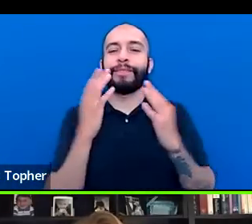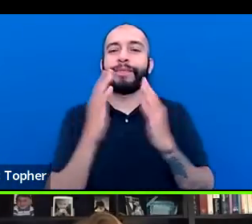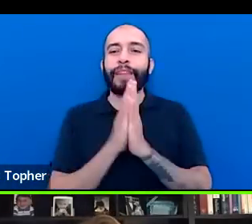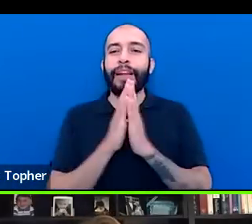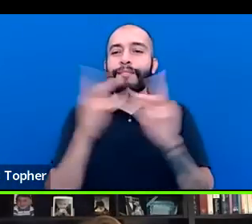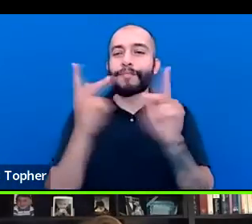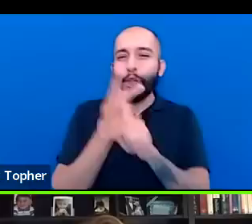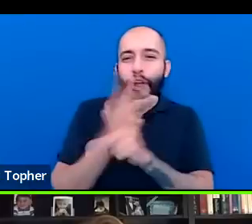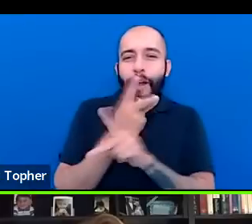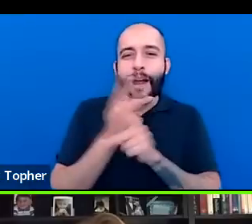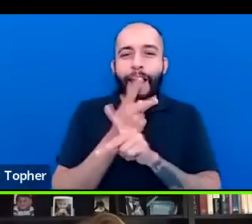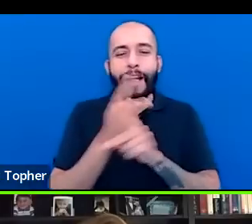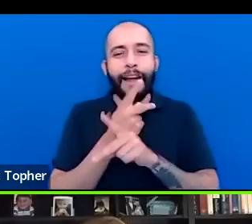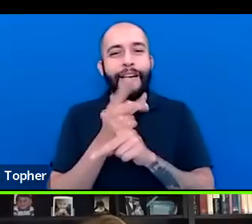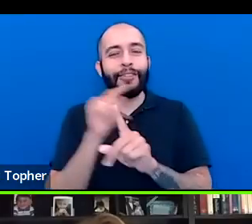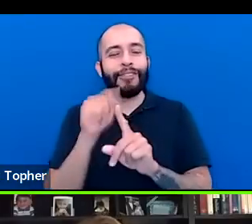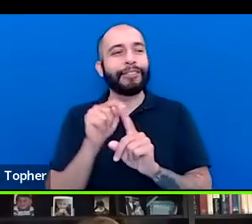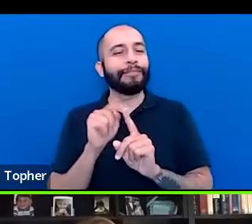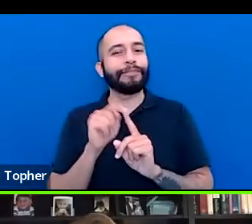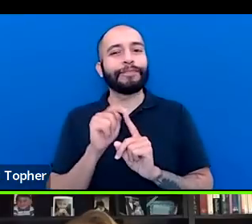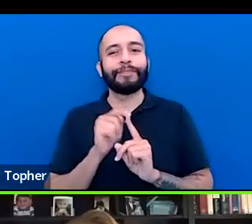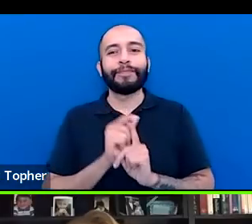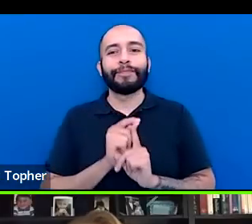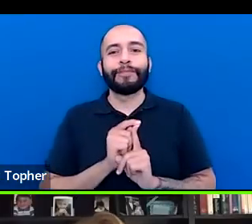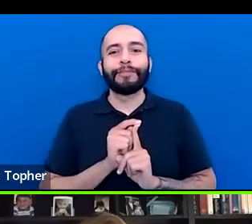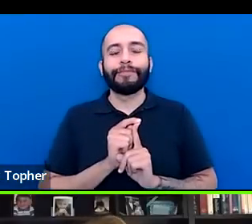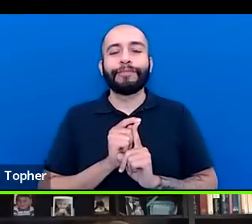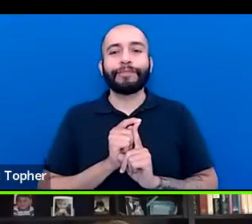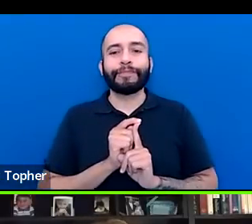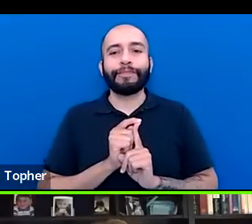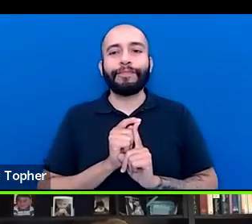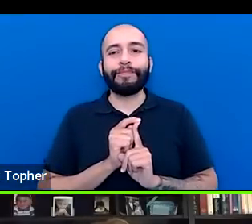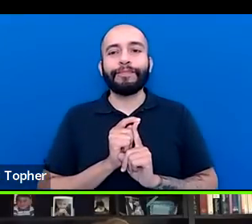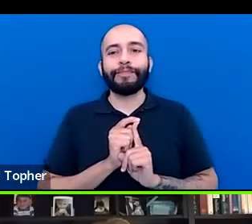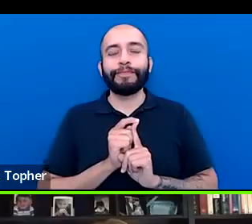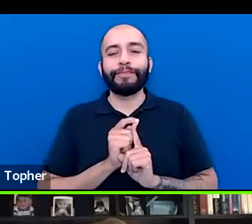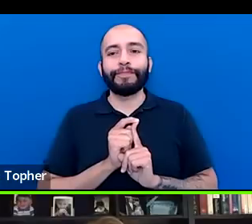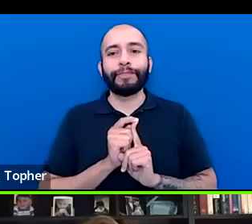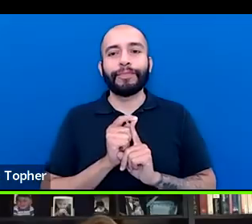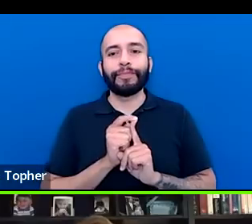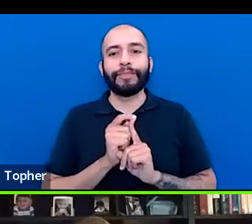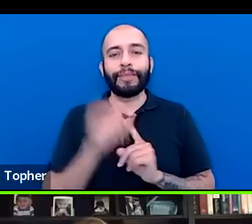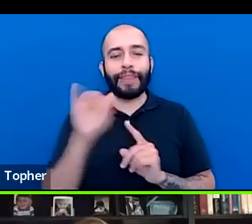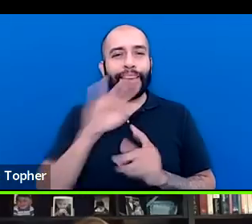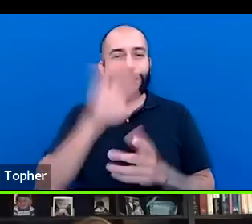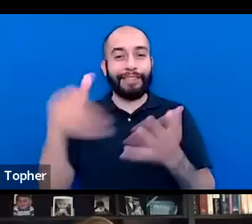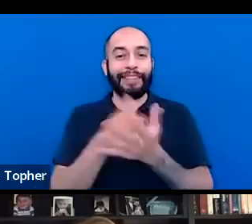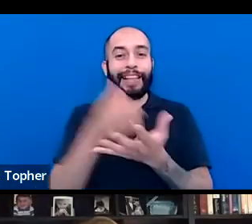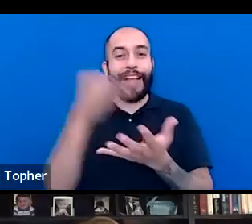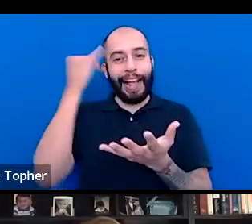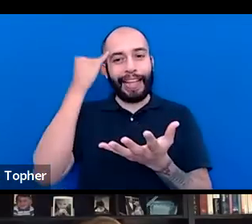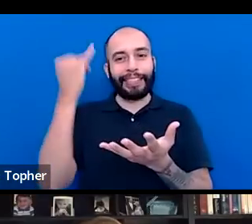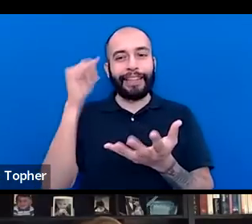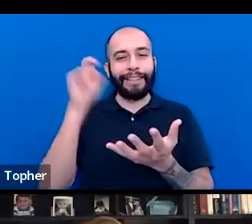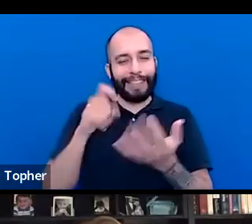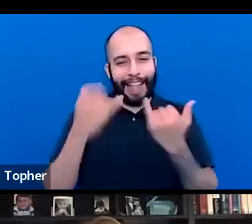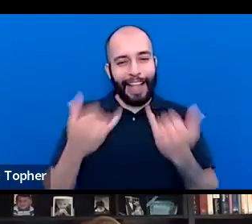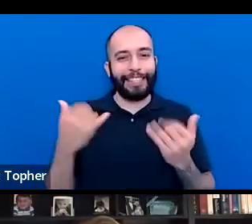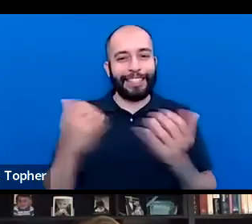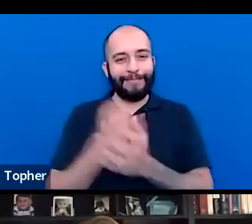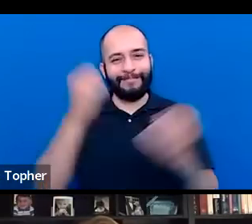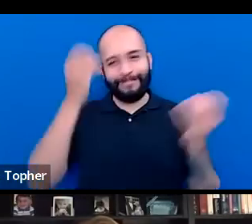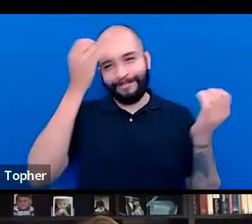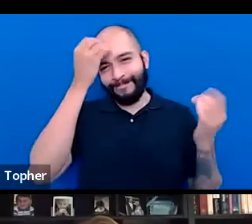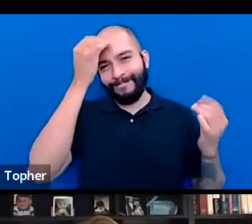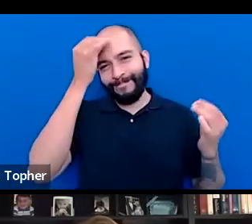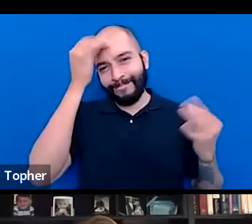now, and really helping to cut through the jurisdiction that can kill us. I have a question for Chris